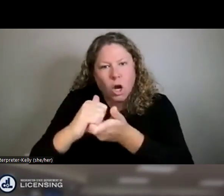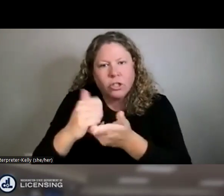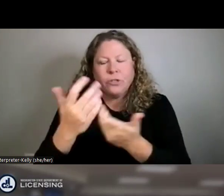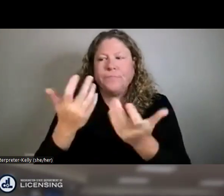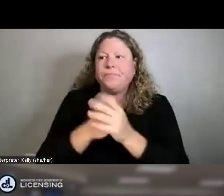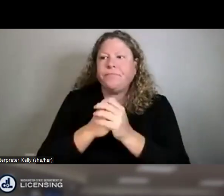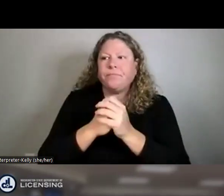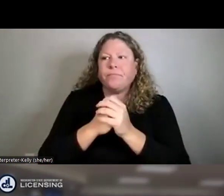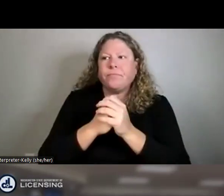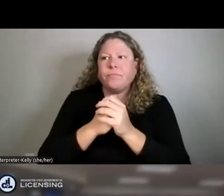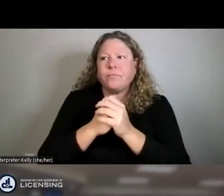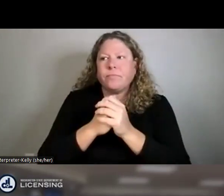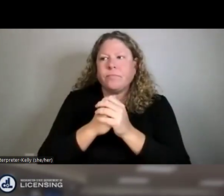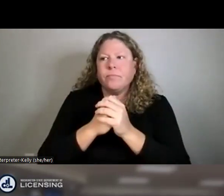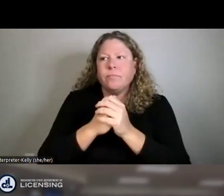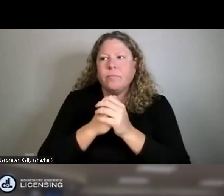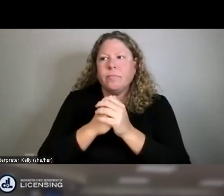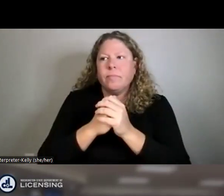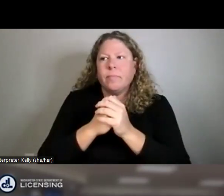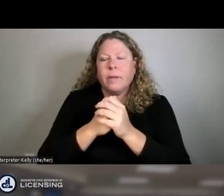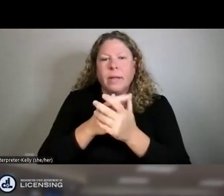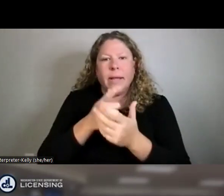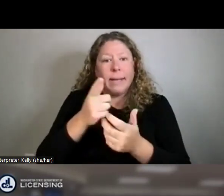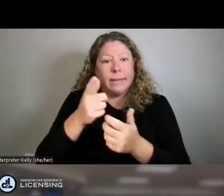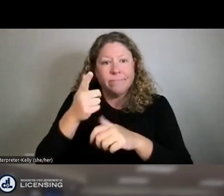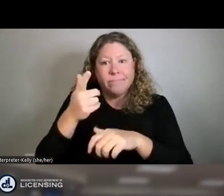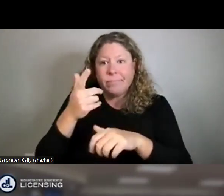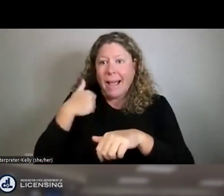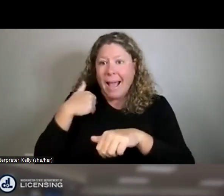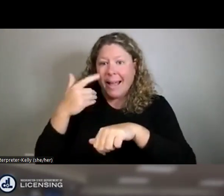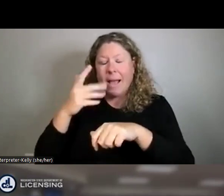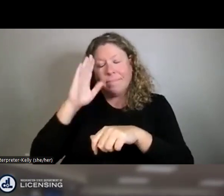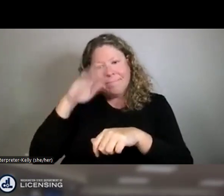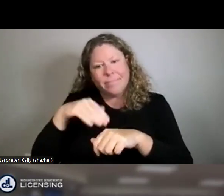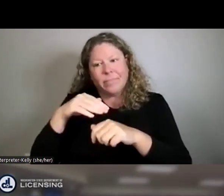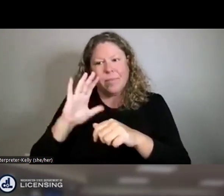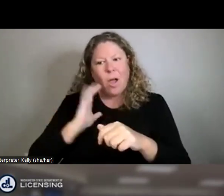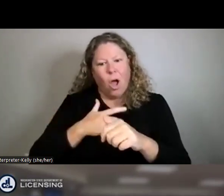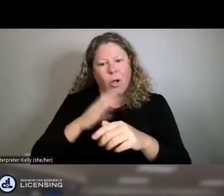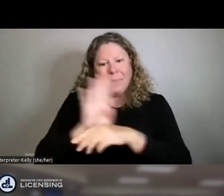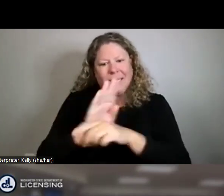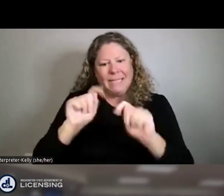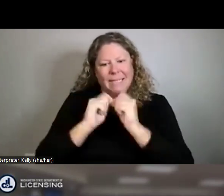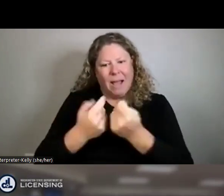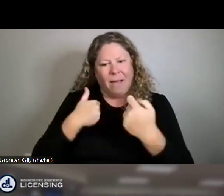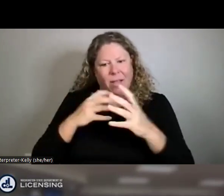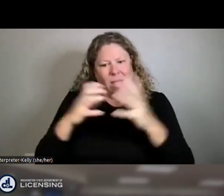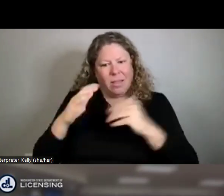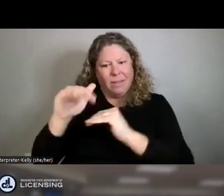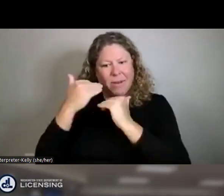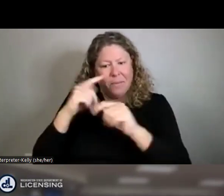work at the pace that is available. There's a lot of constraints on our business teams right now.